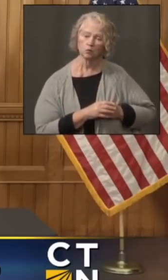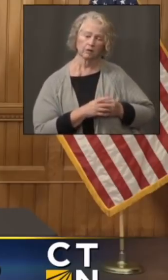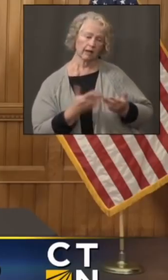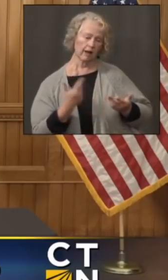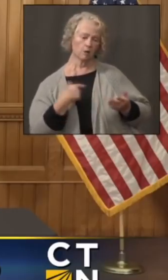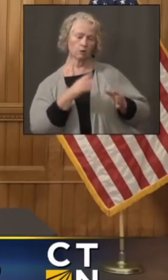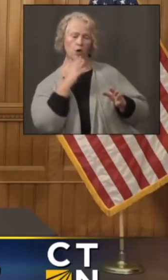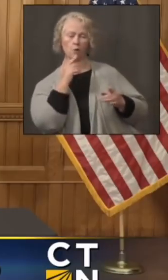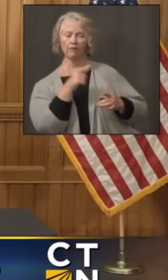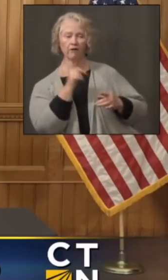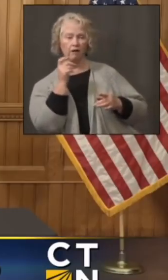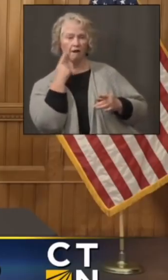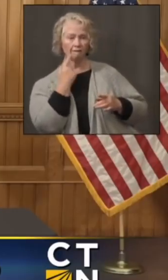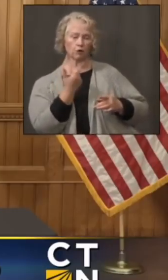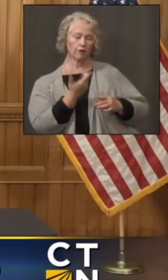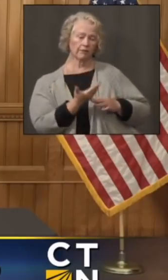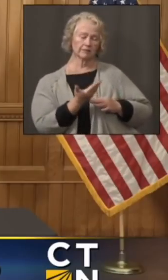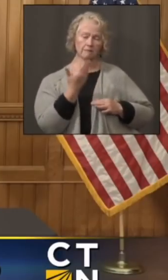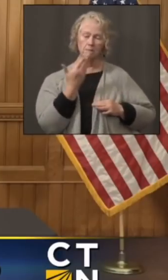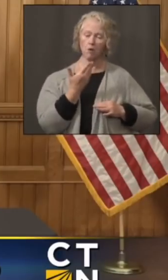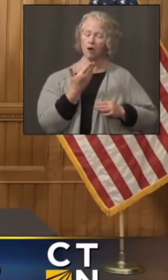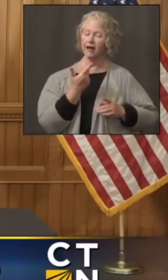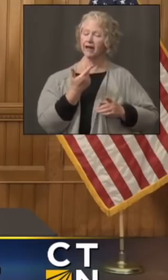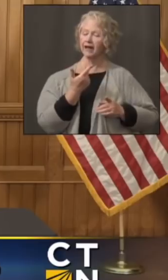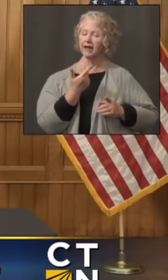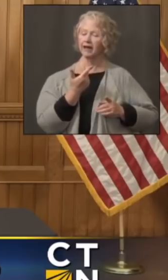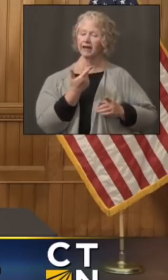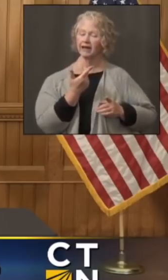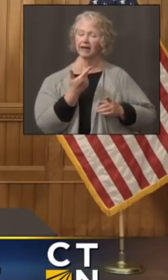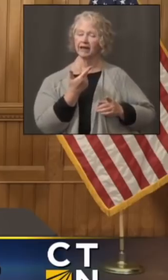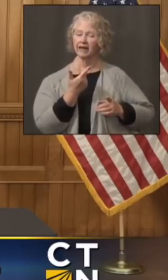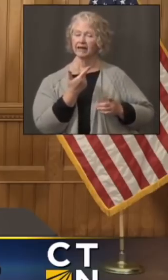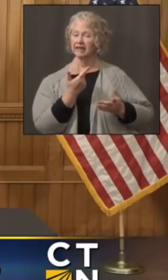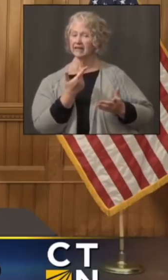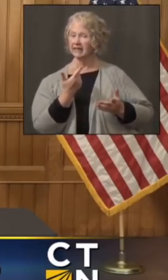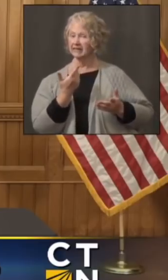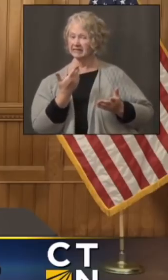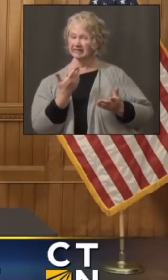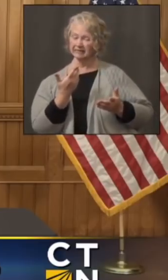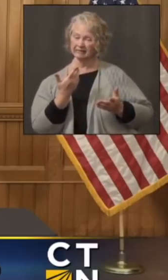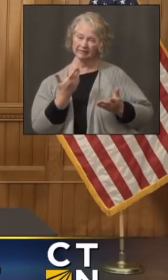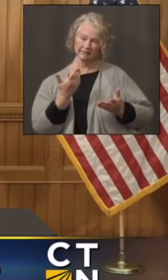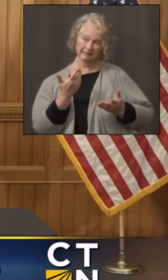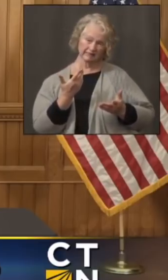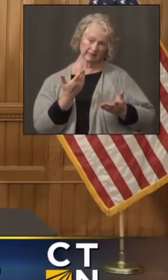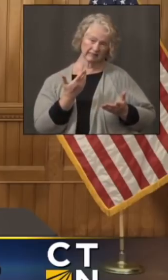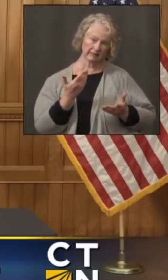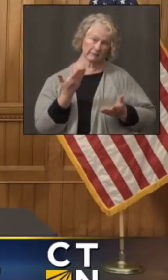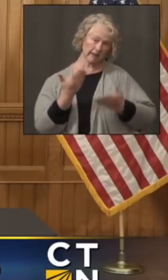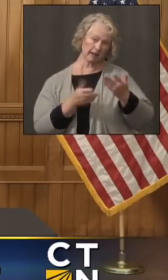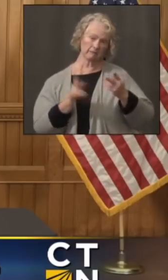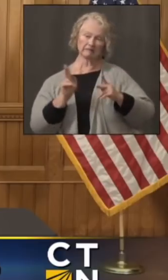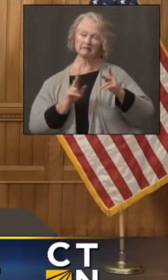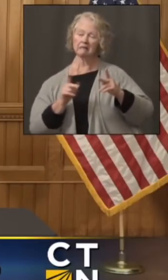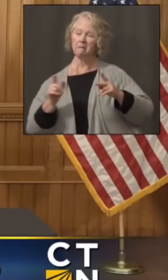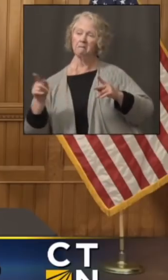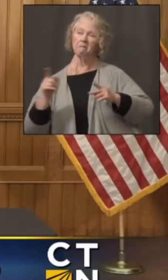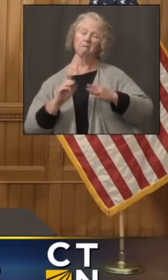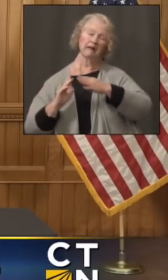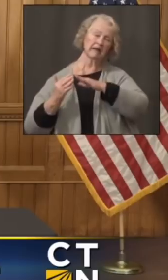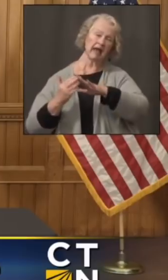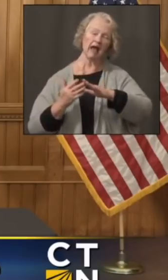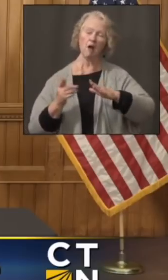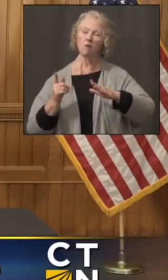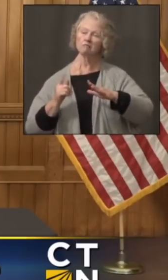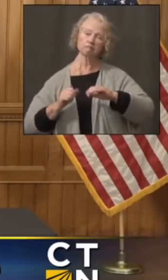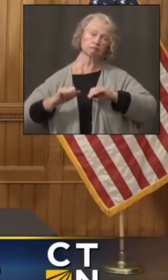this morning, and he thought that, and he's also said it at this news conference, that there might be a reluctance among some cities and towns to take that